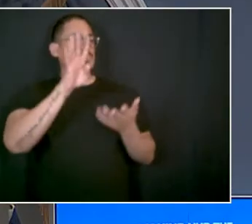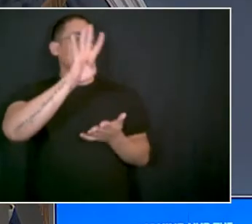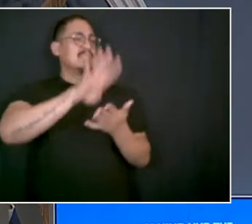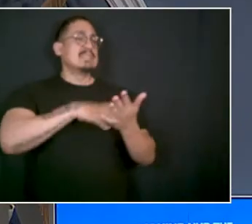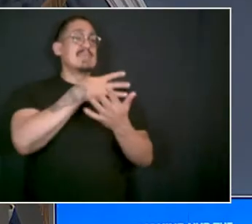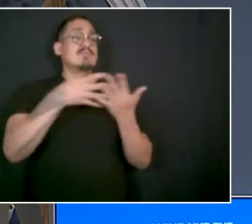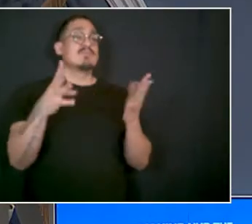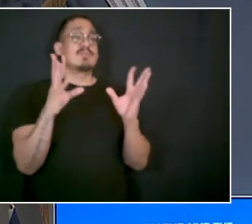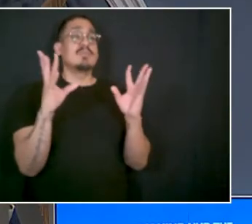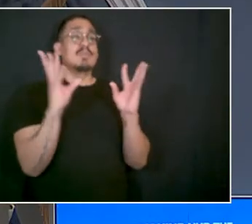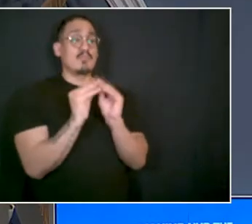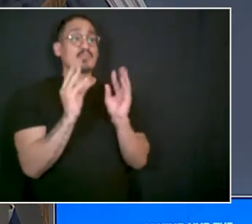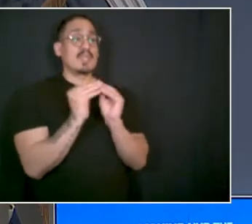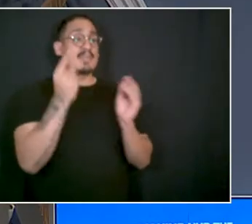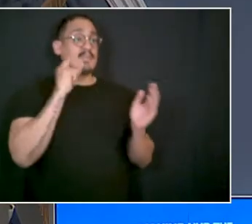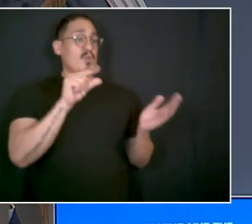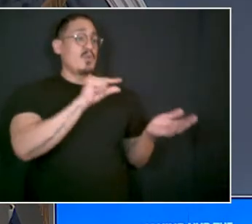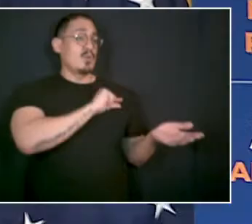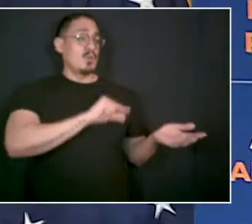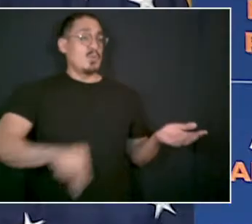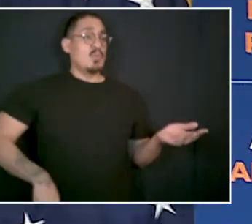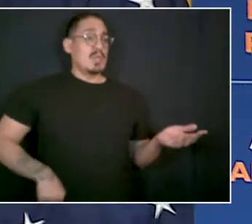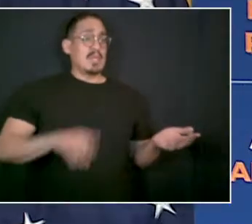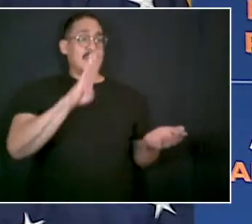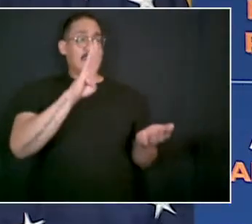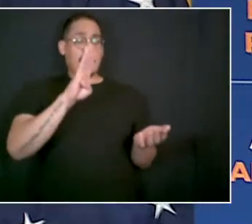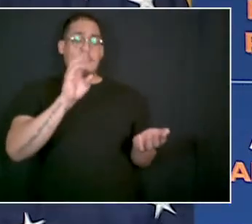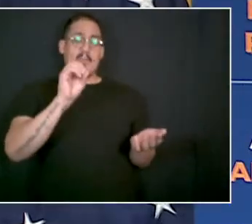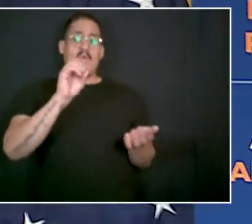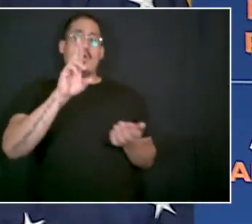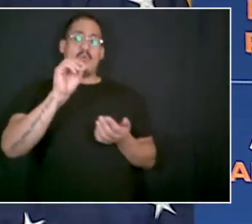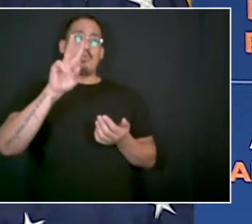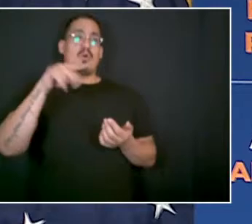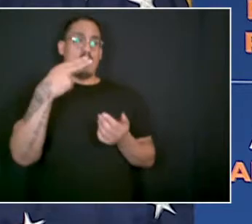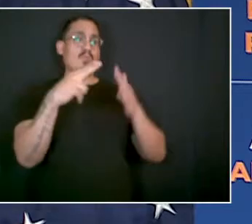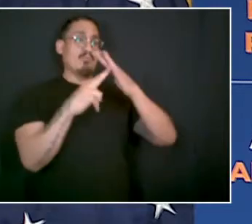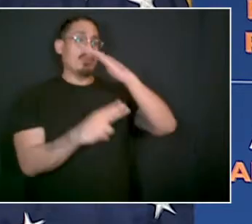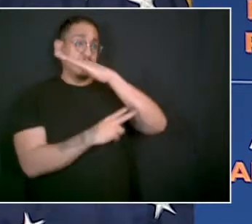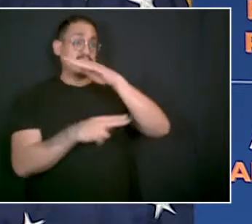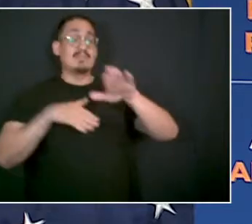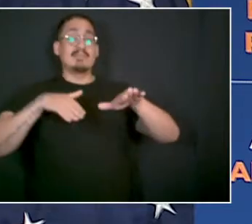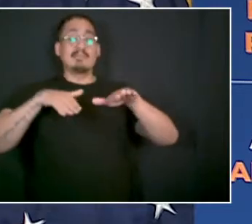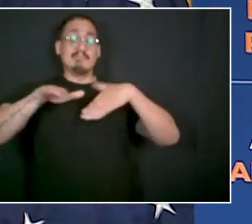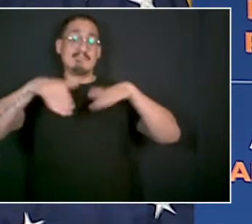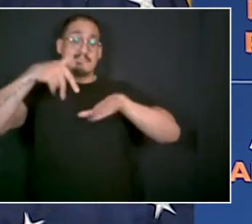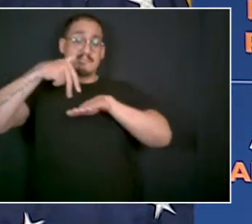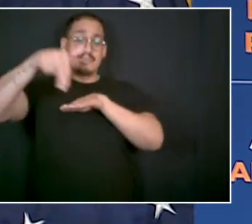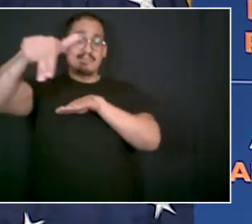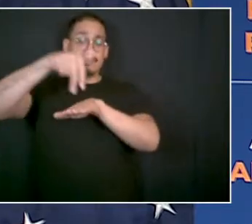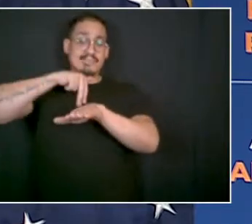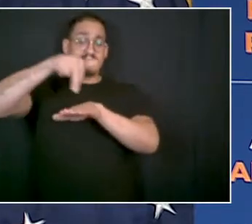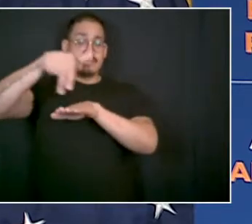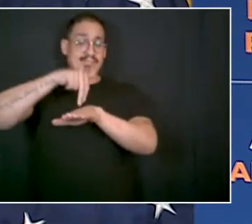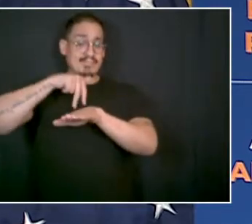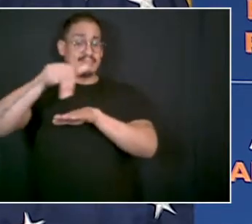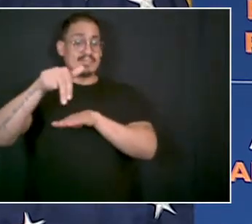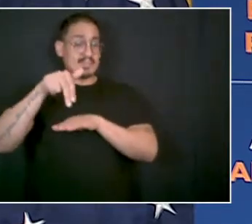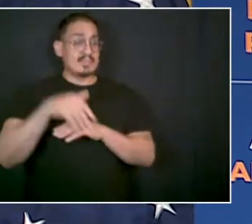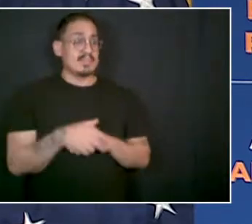anticipate it'll open. First, I'm not quite sure where you got that we are not doing Know Your